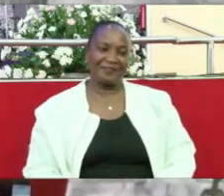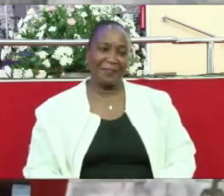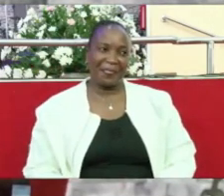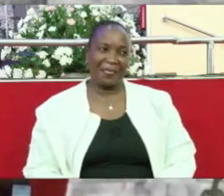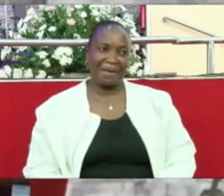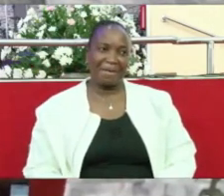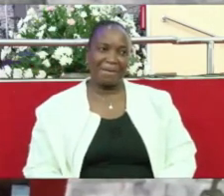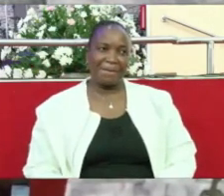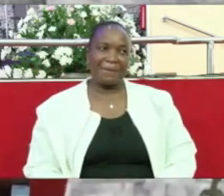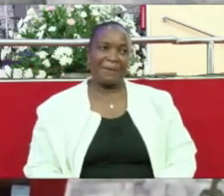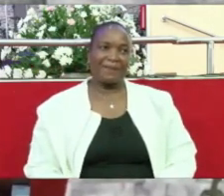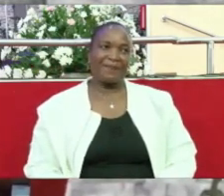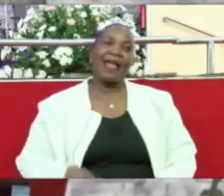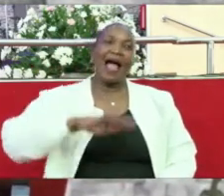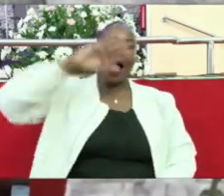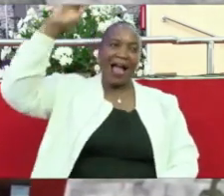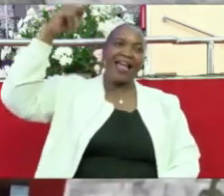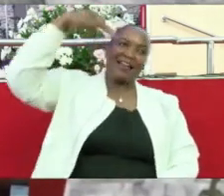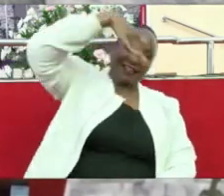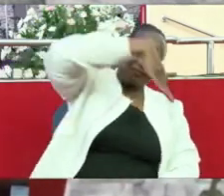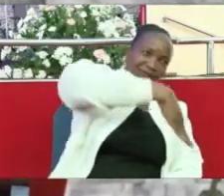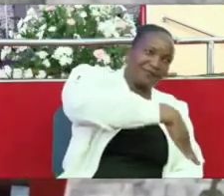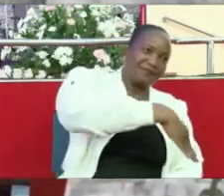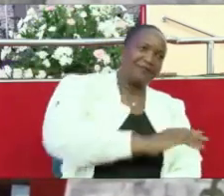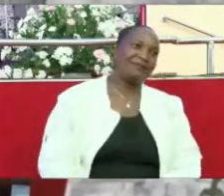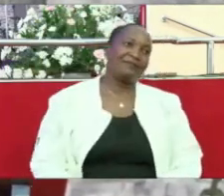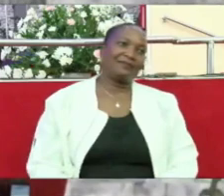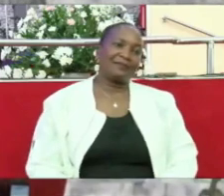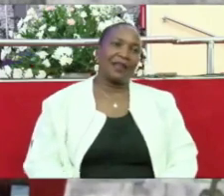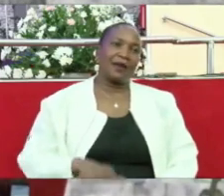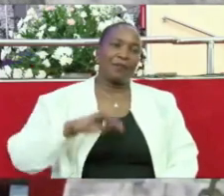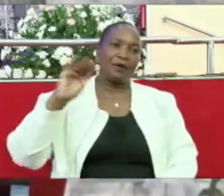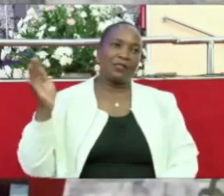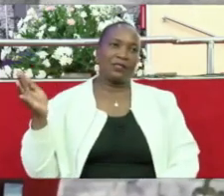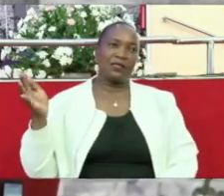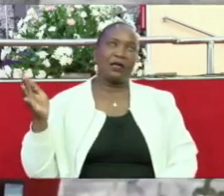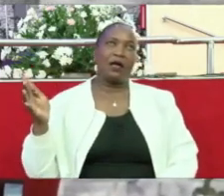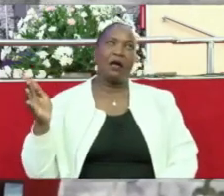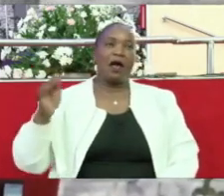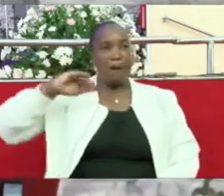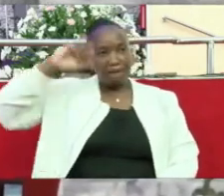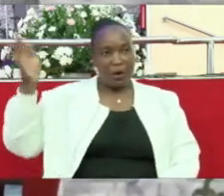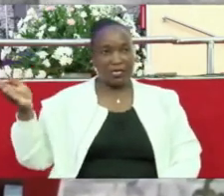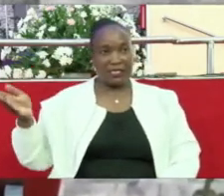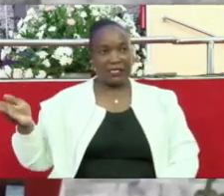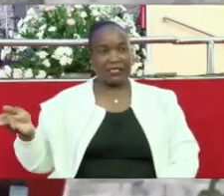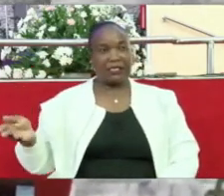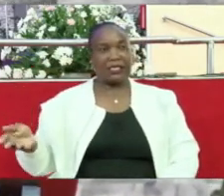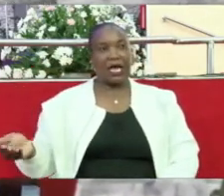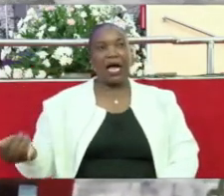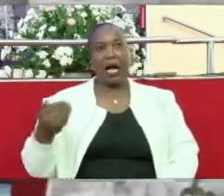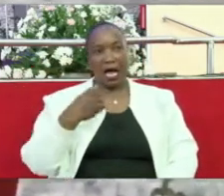na pana mahali ambapo ni pamwisho juu yake. At the same time, mountains also have names. Na pia iko na majina, milima.